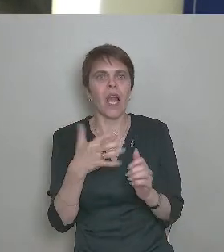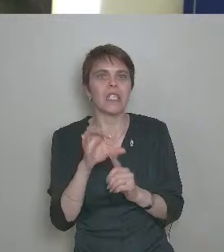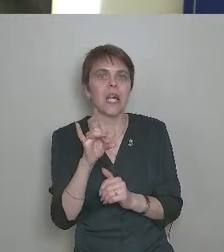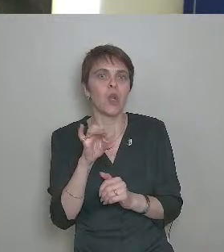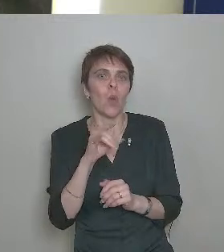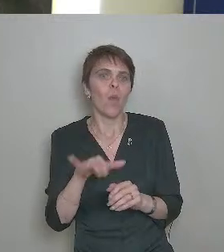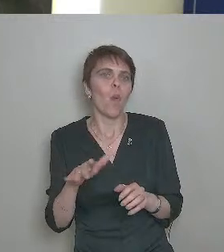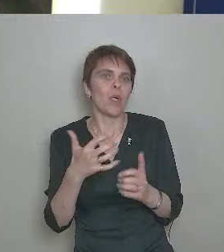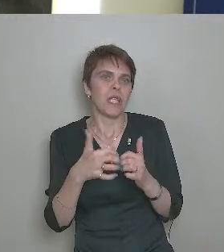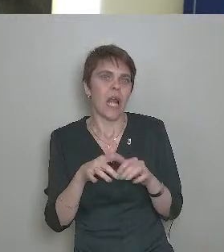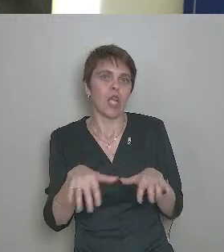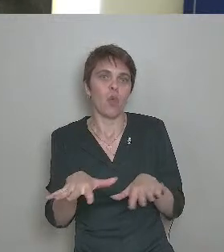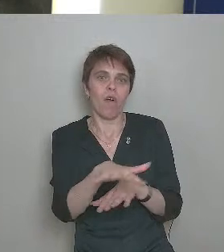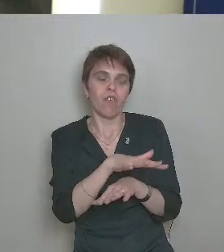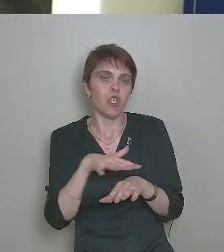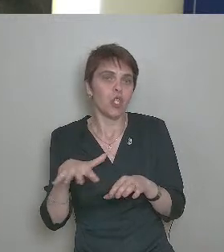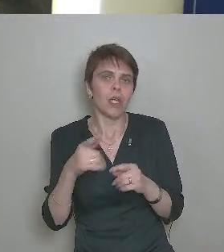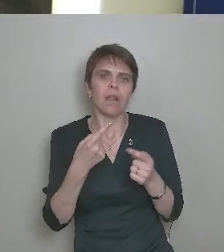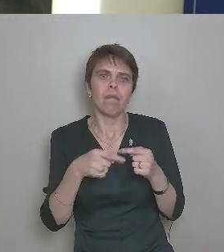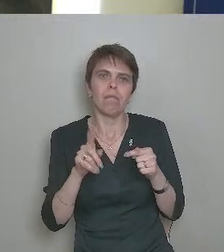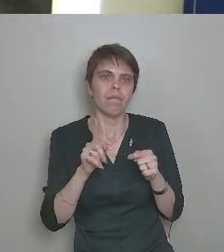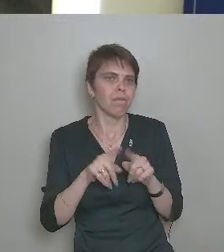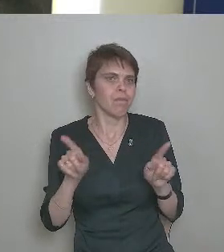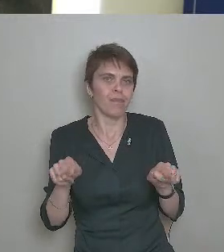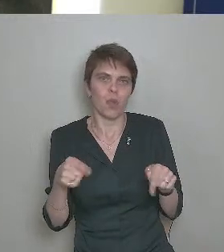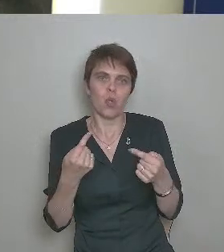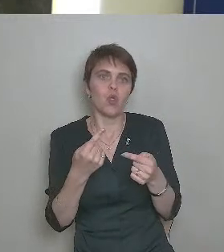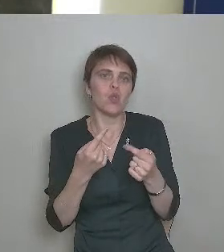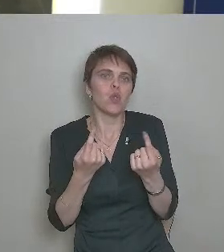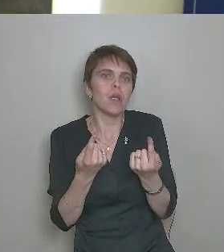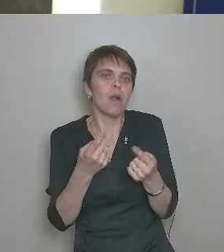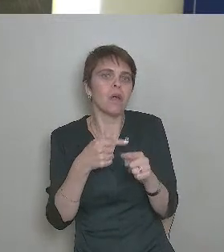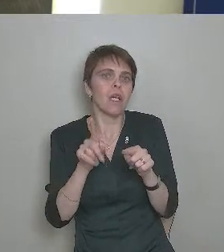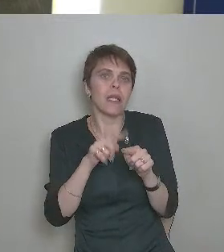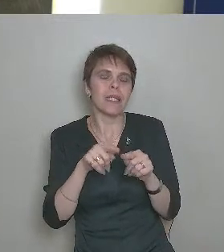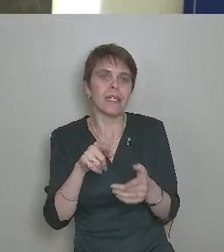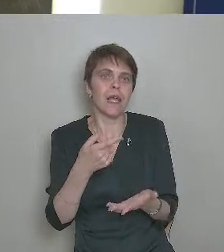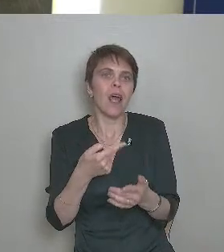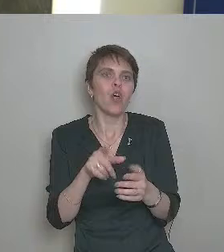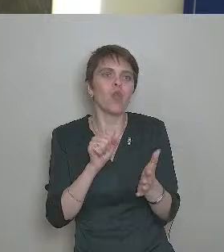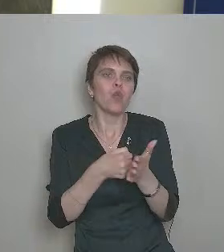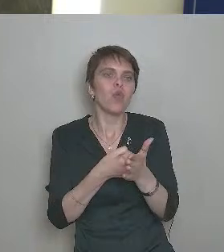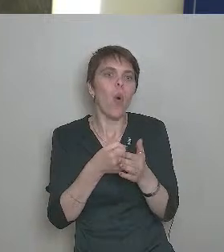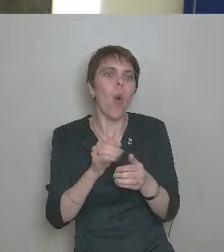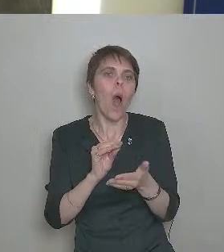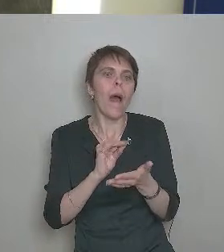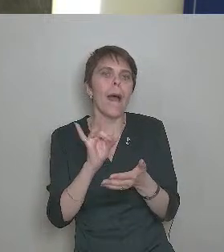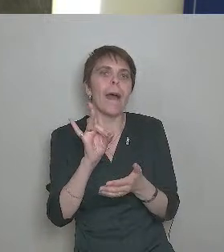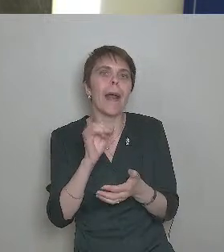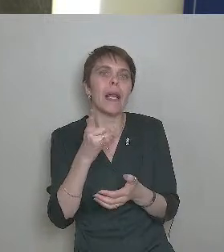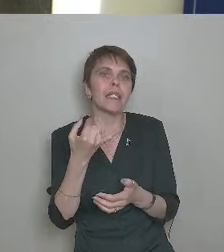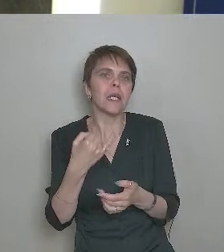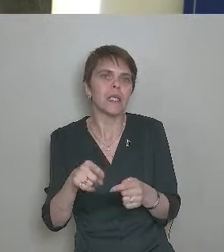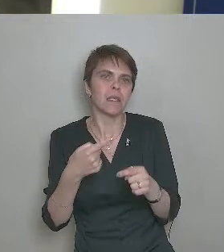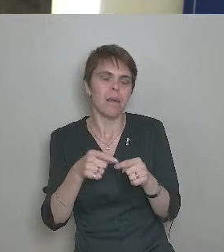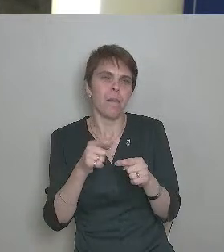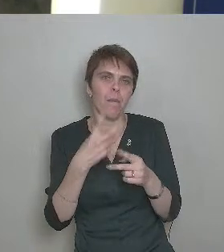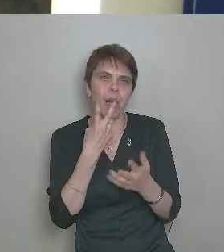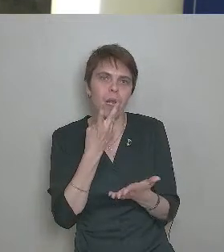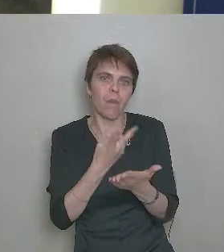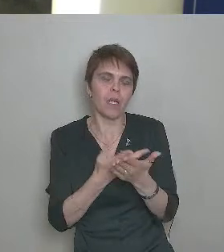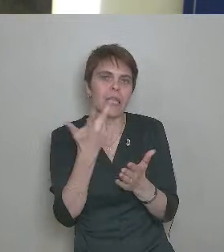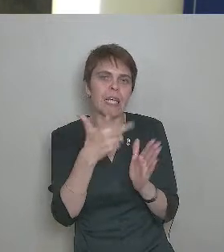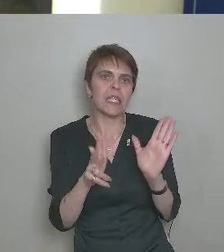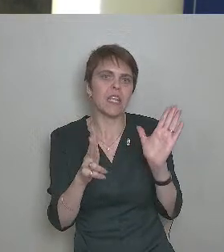in the expert community. I believe the state cannot and should not create additional hurdles on